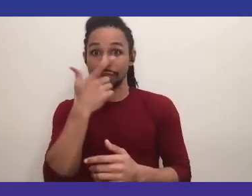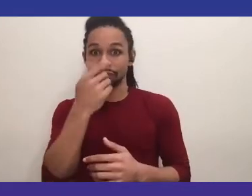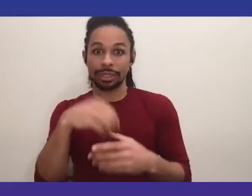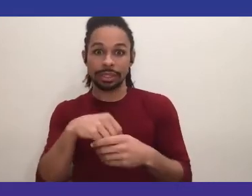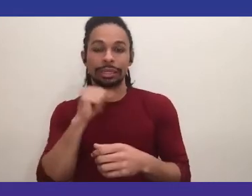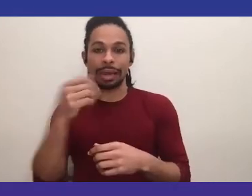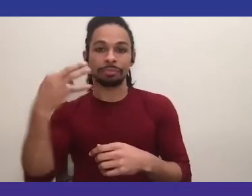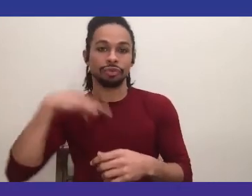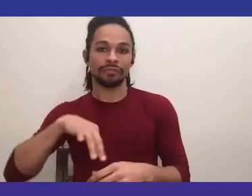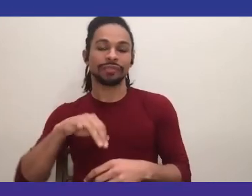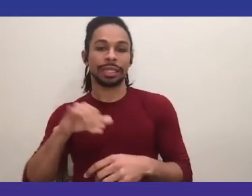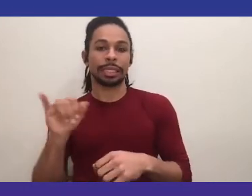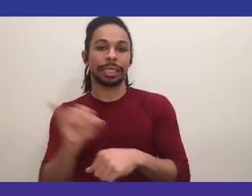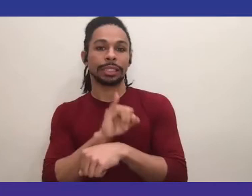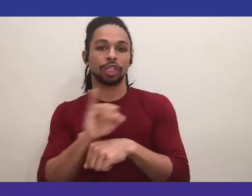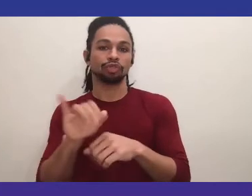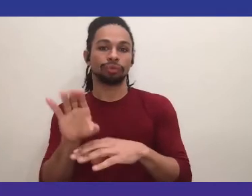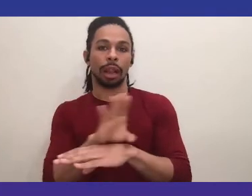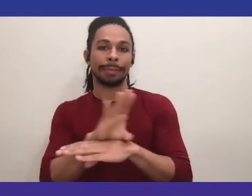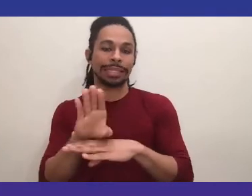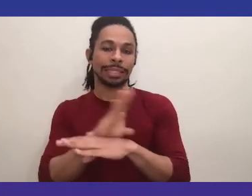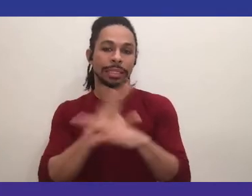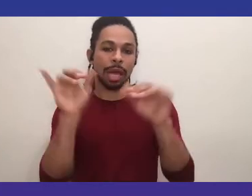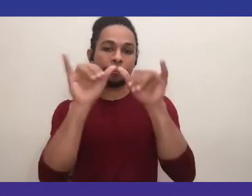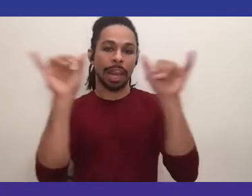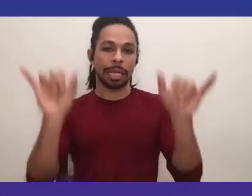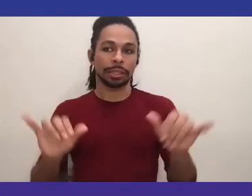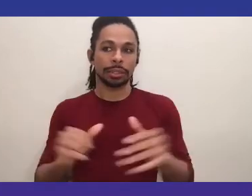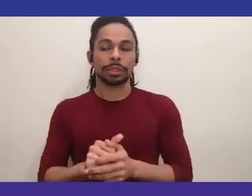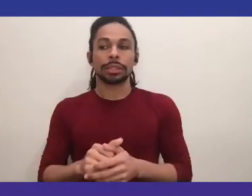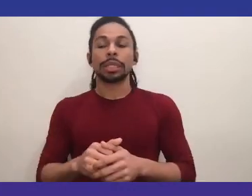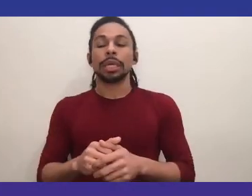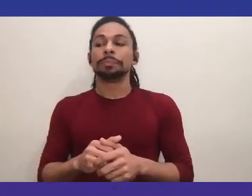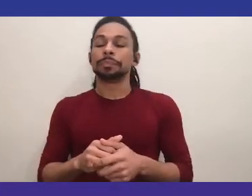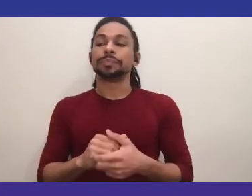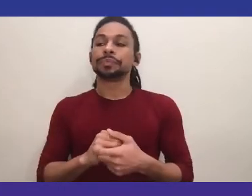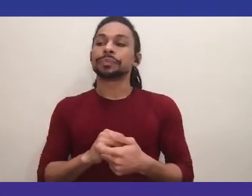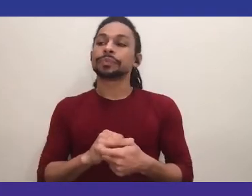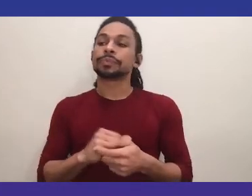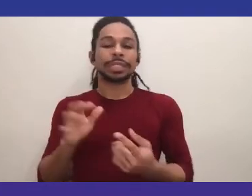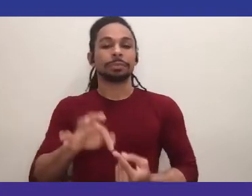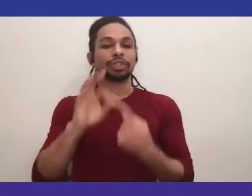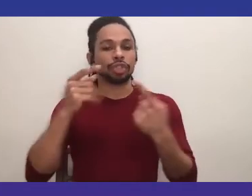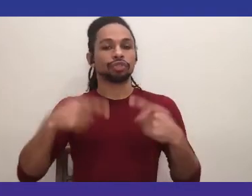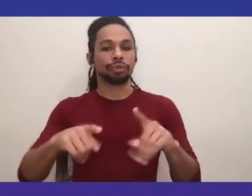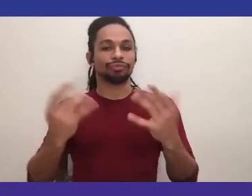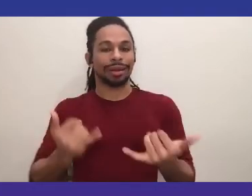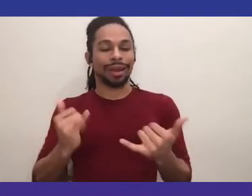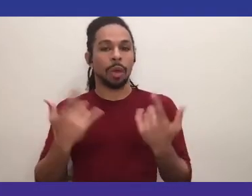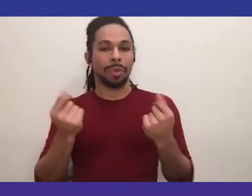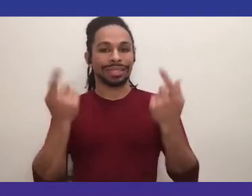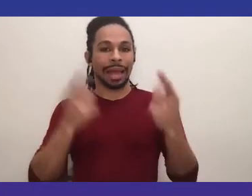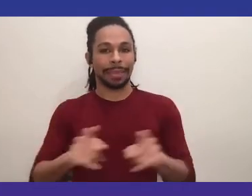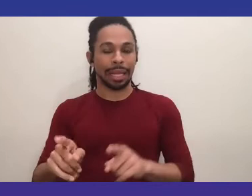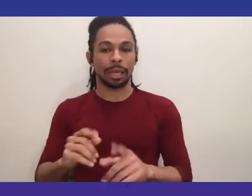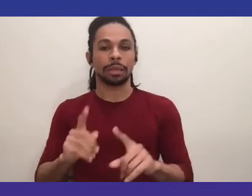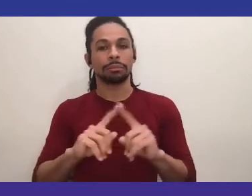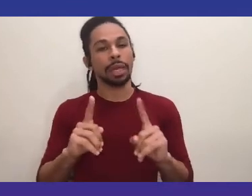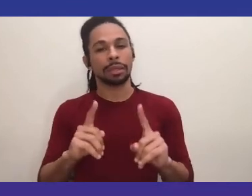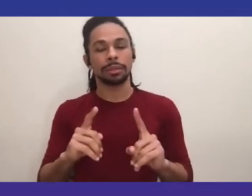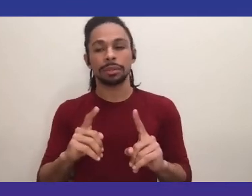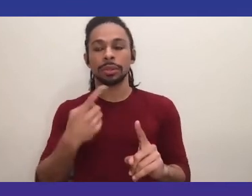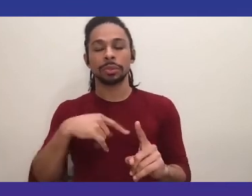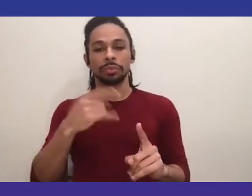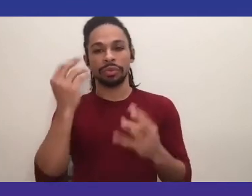industrial complex, and like, especially right now, like what is happening. But I think, you know, when we're thinking about boundary